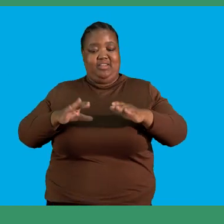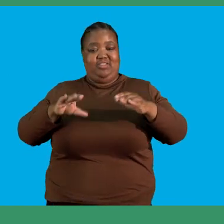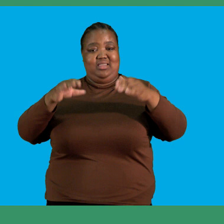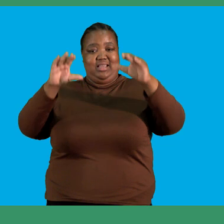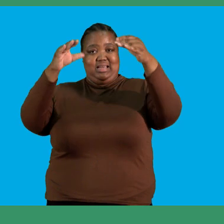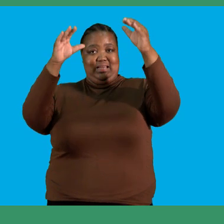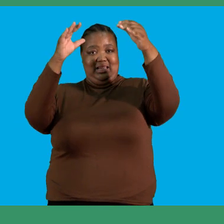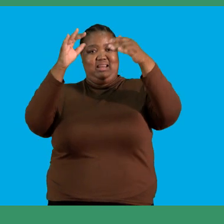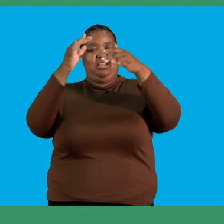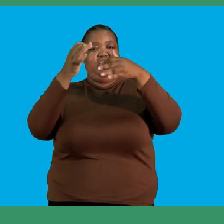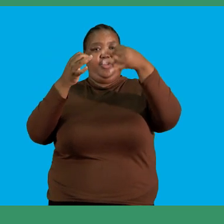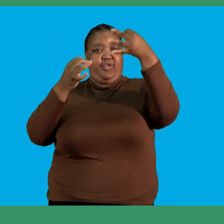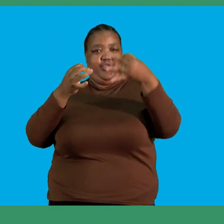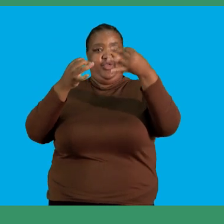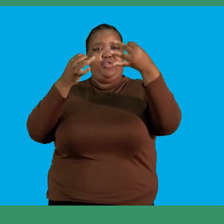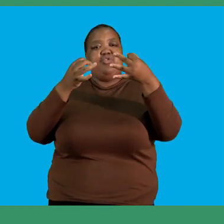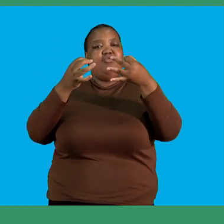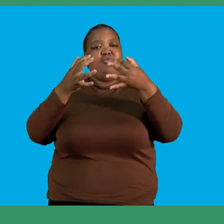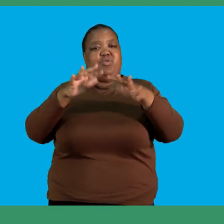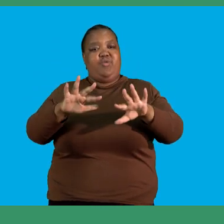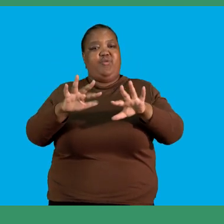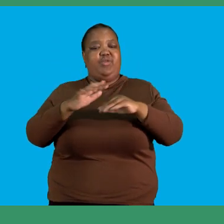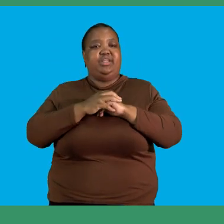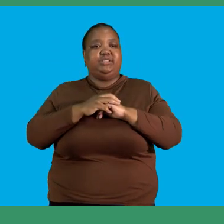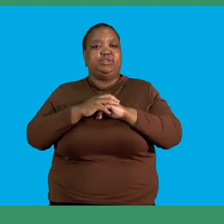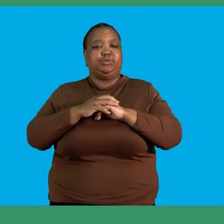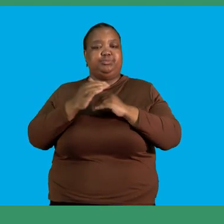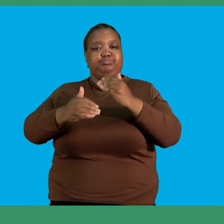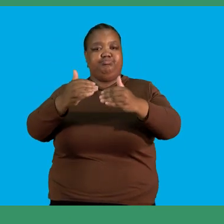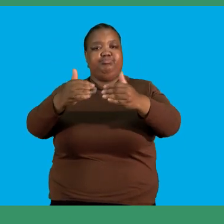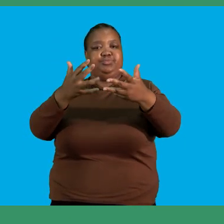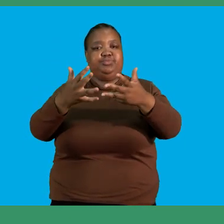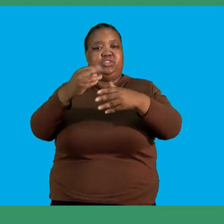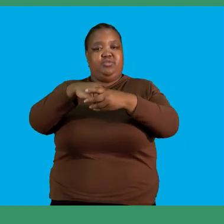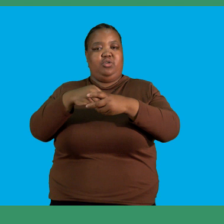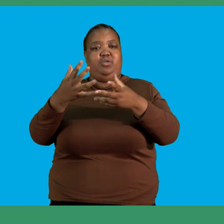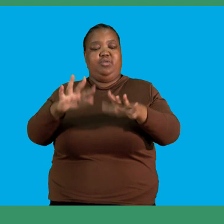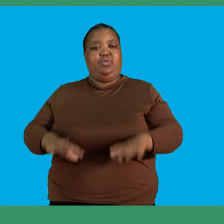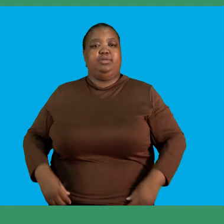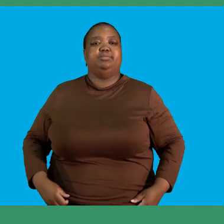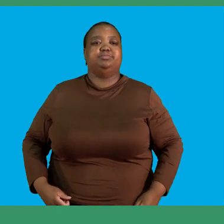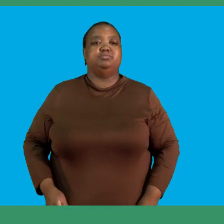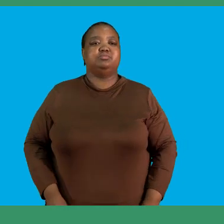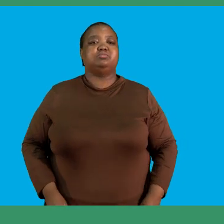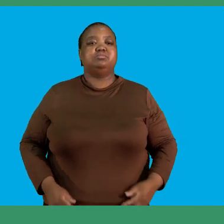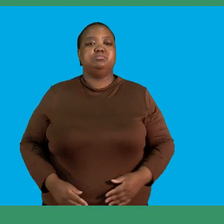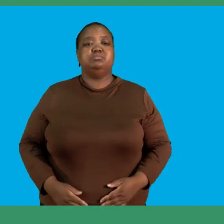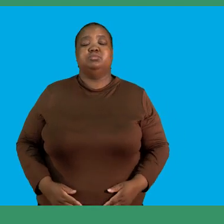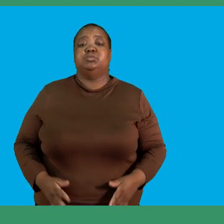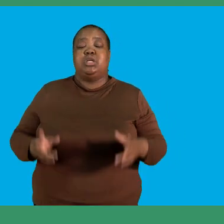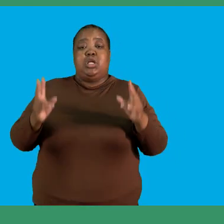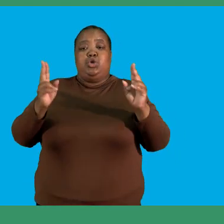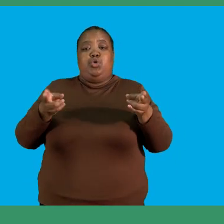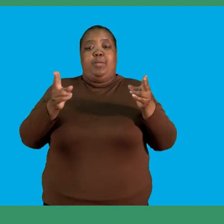sectors, which is the primary, secondary, and tertiary. Then we also have the